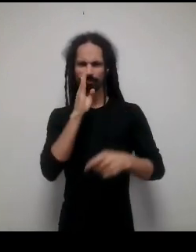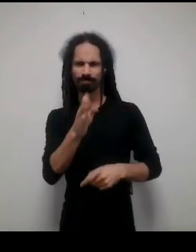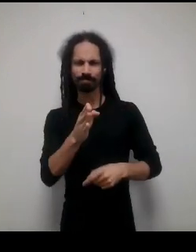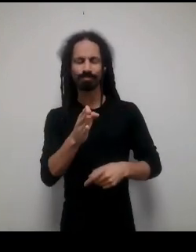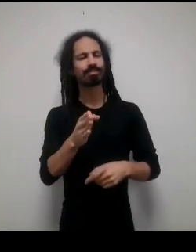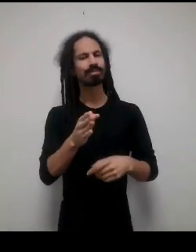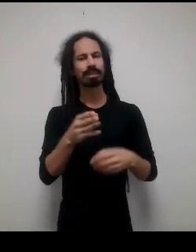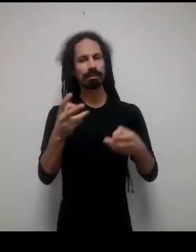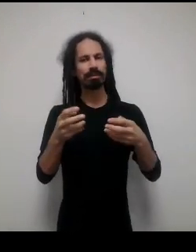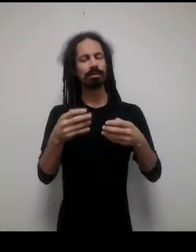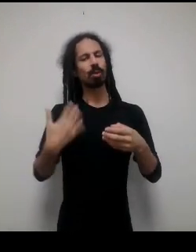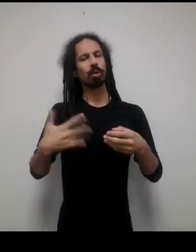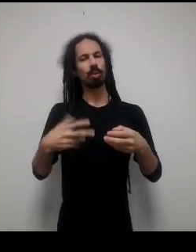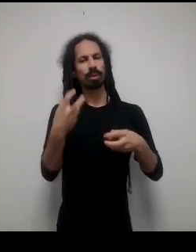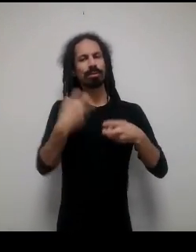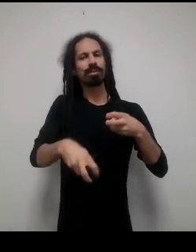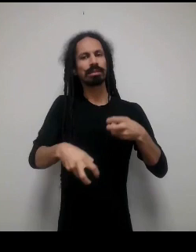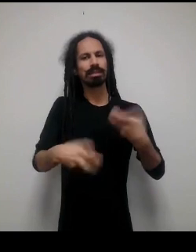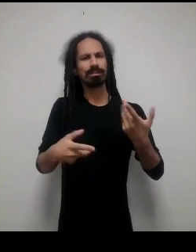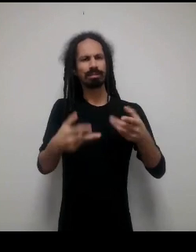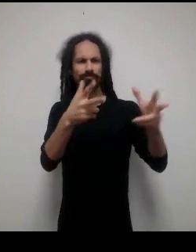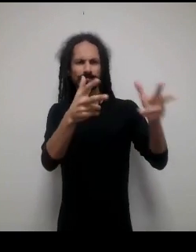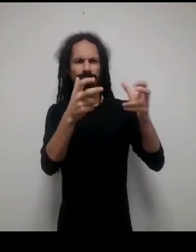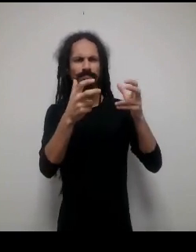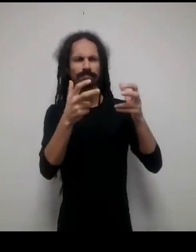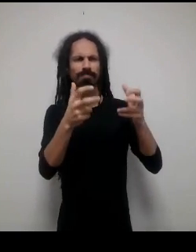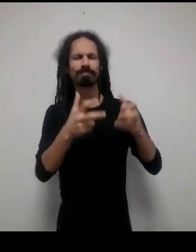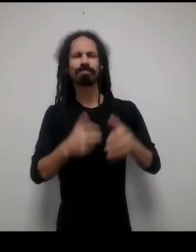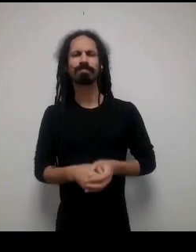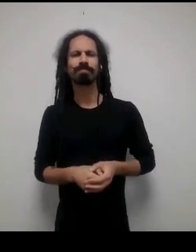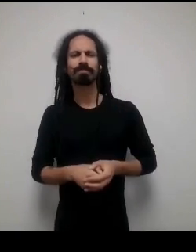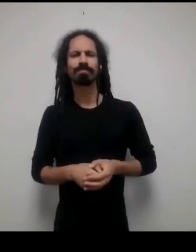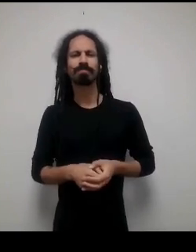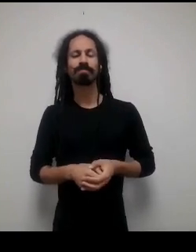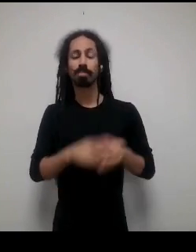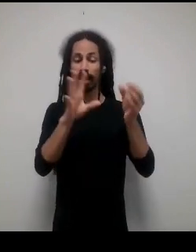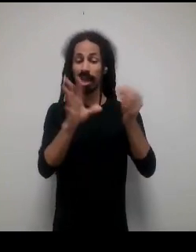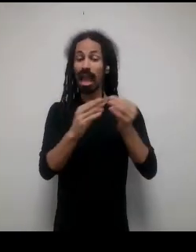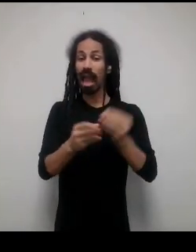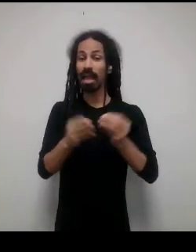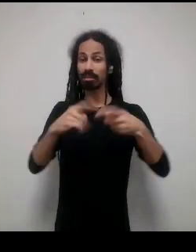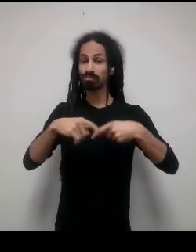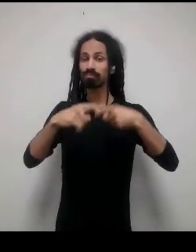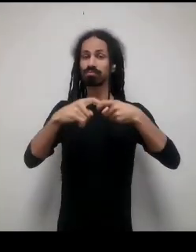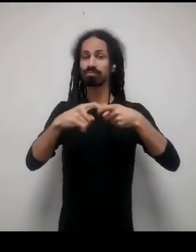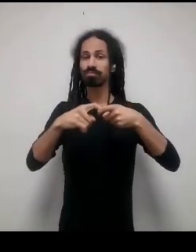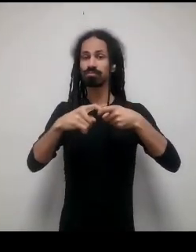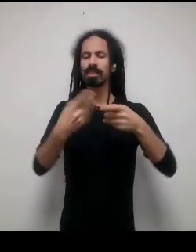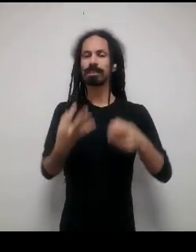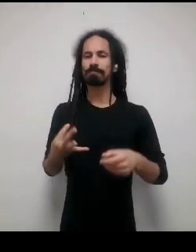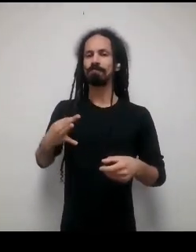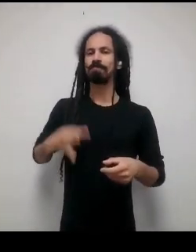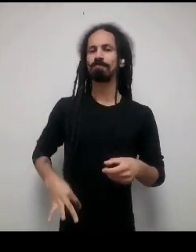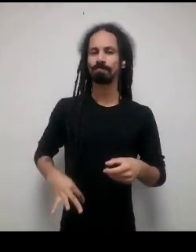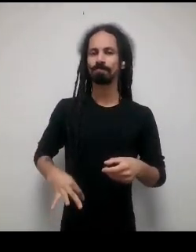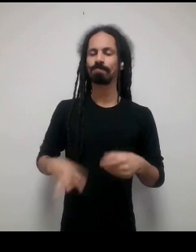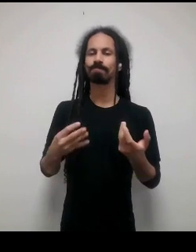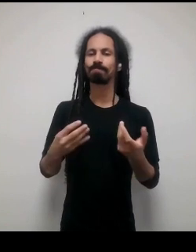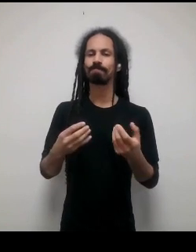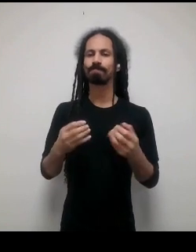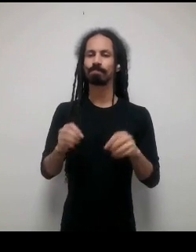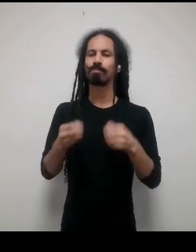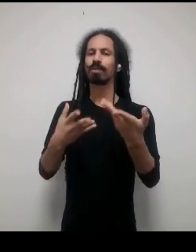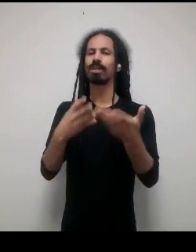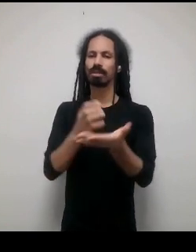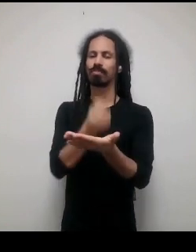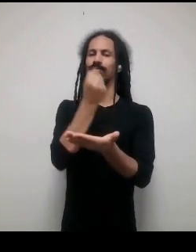more difficult for your audience to keep up with you. But by inserting small pauses here and there, it just gives your audience that chance their brains need to